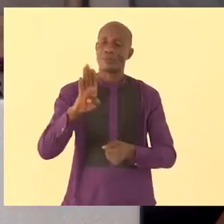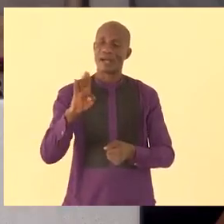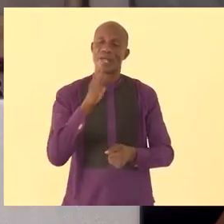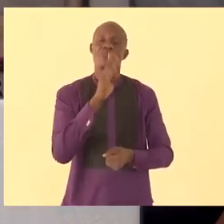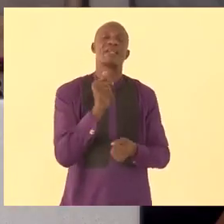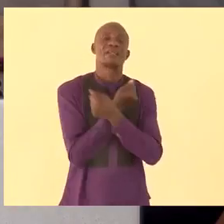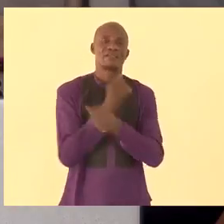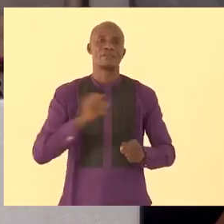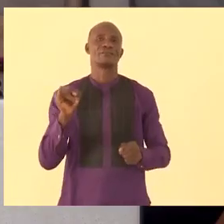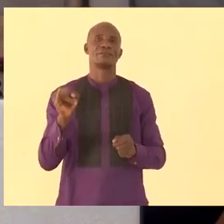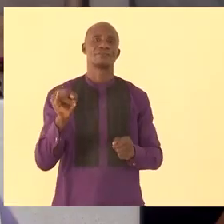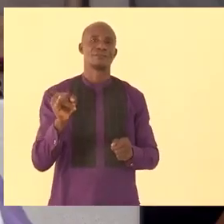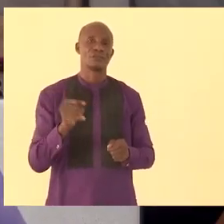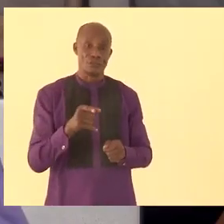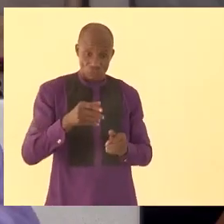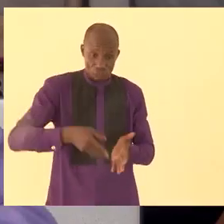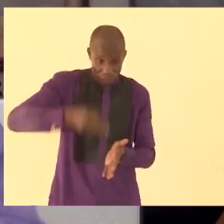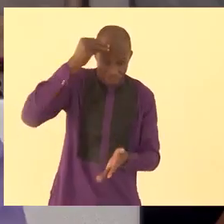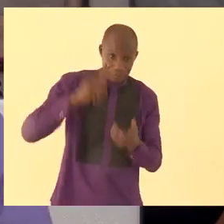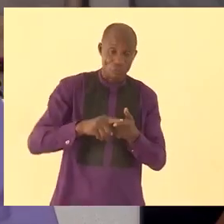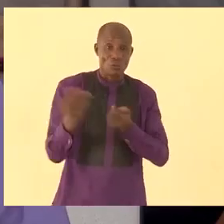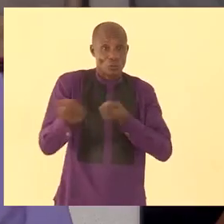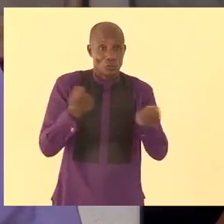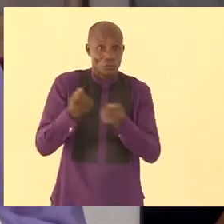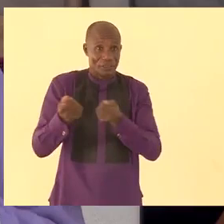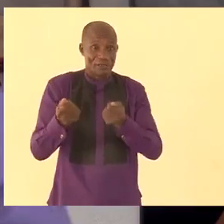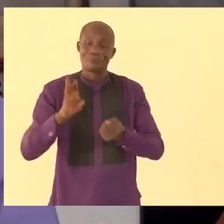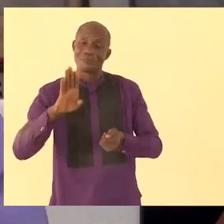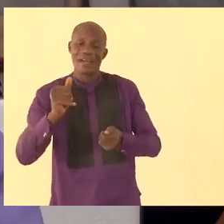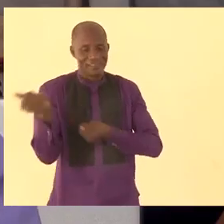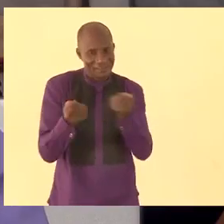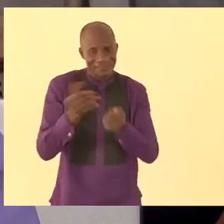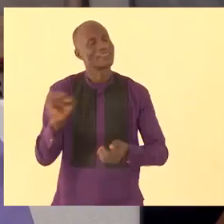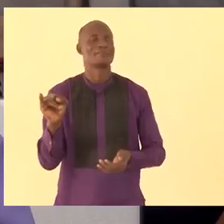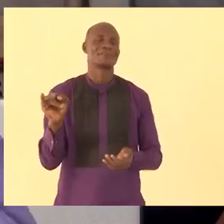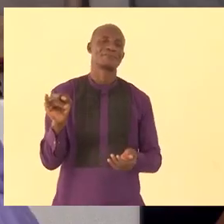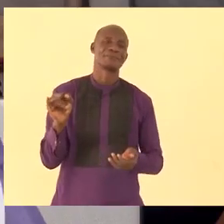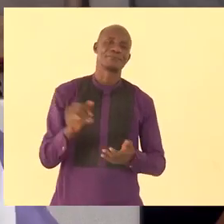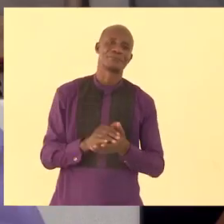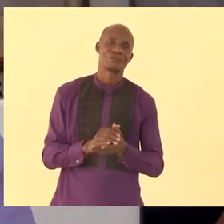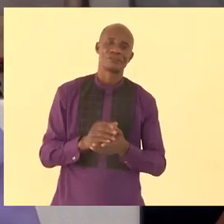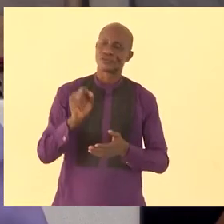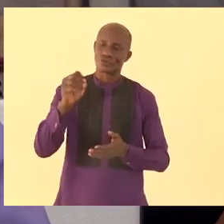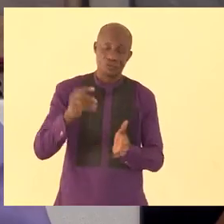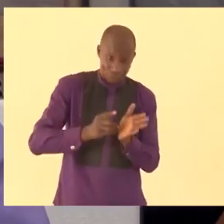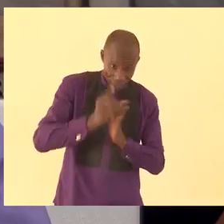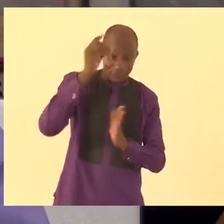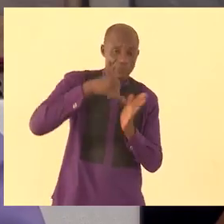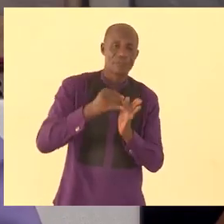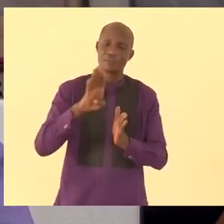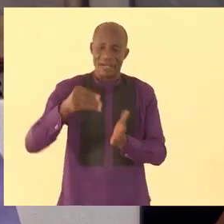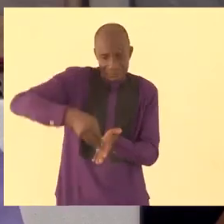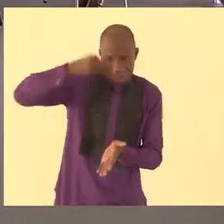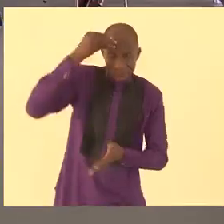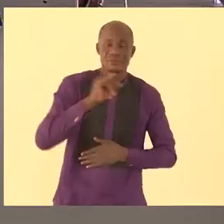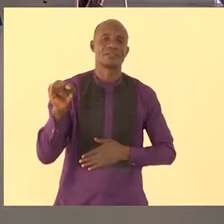Yes. You learn to drive by driving. So you develop all this by learning it. Even